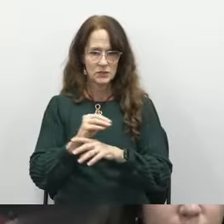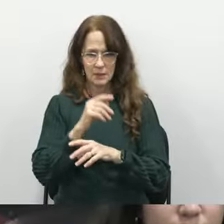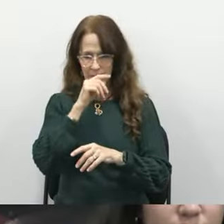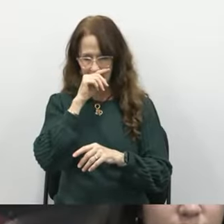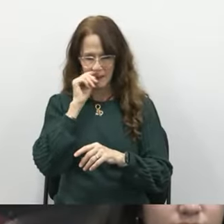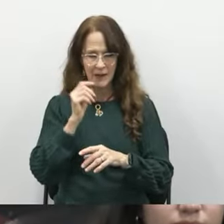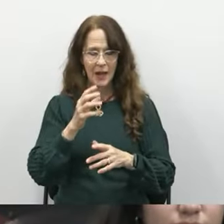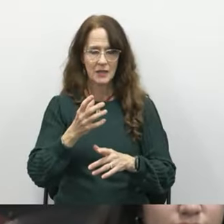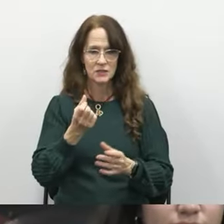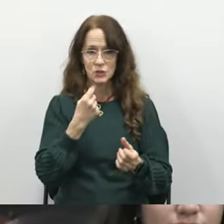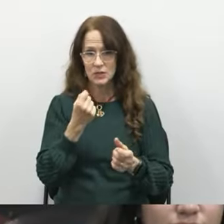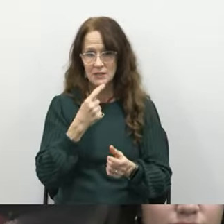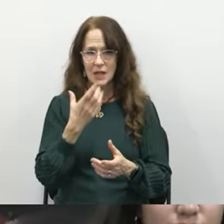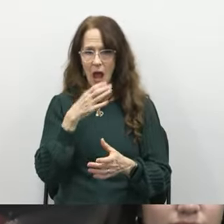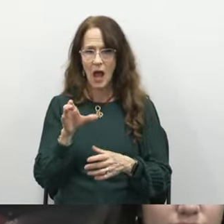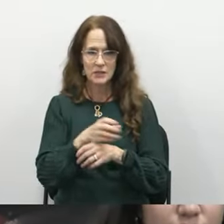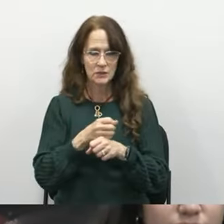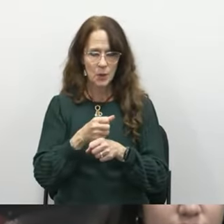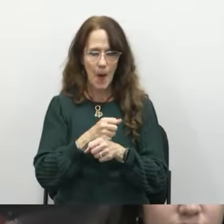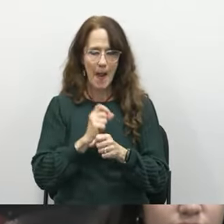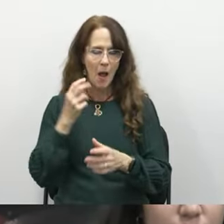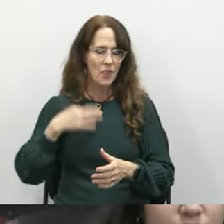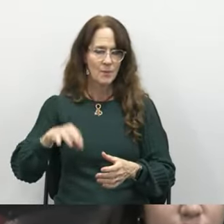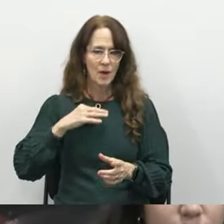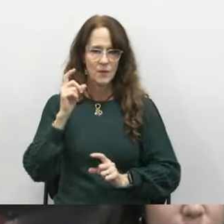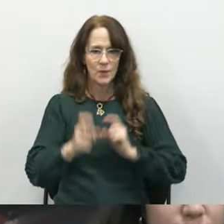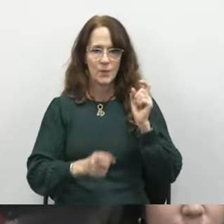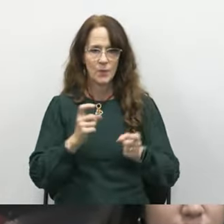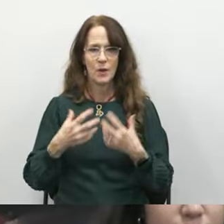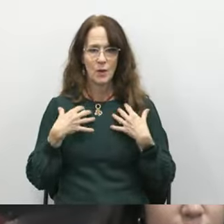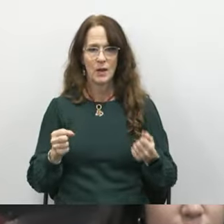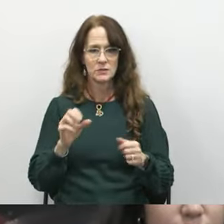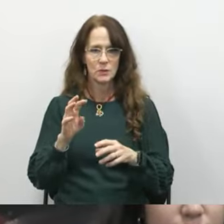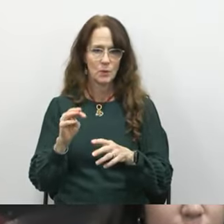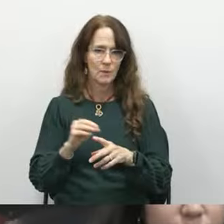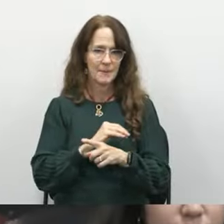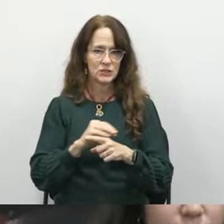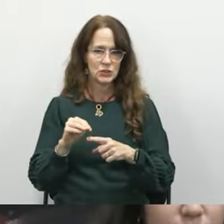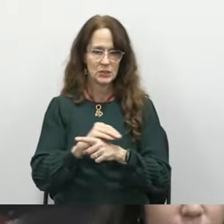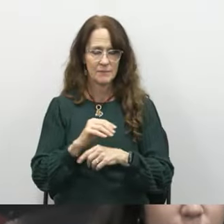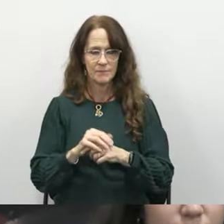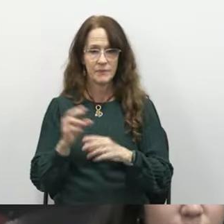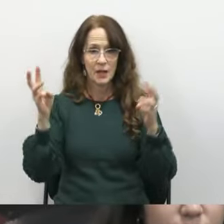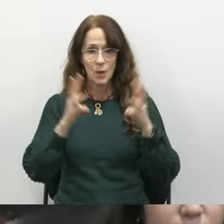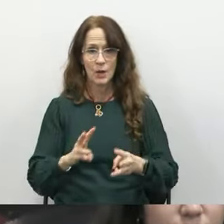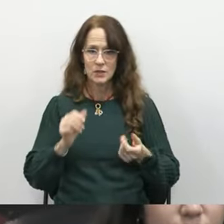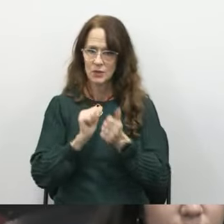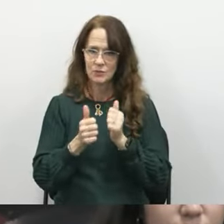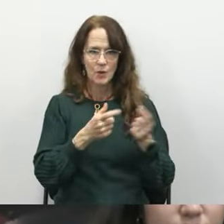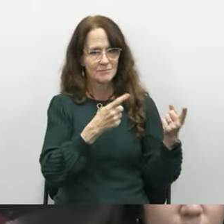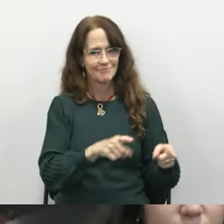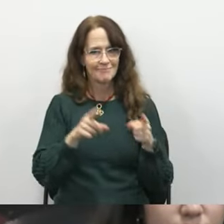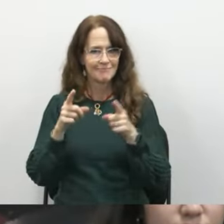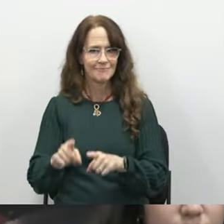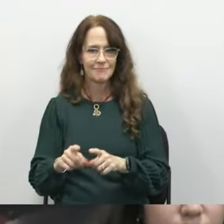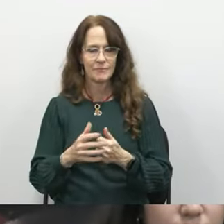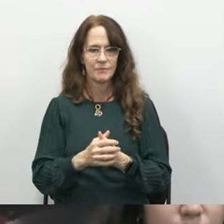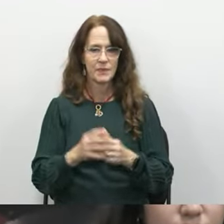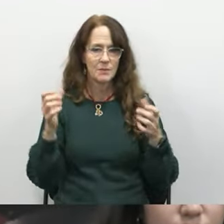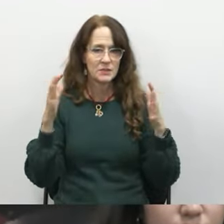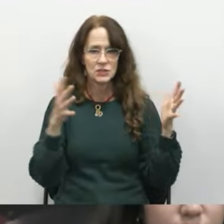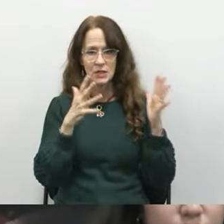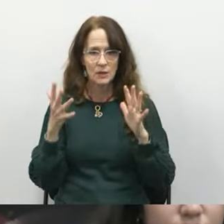attending, and all profits will be donated to the rescue mission. Our winter sports are in full swing. We have been cheering